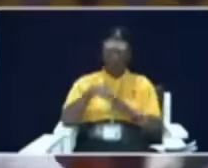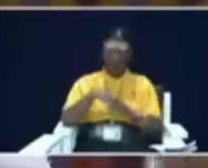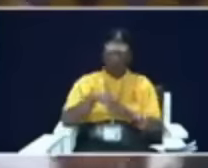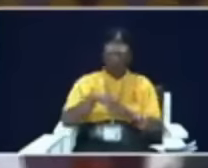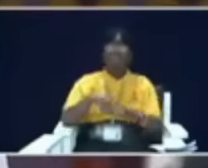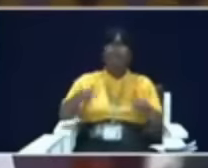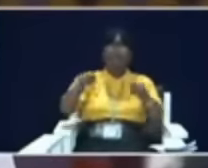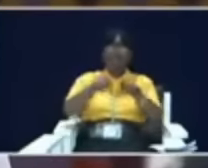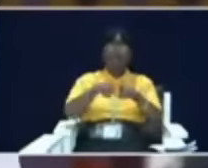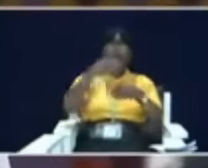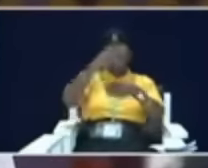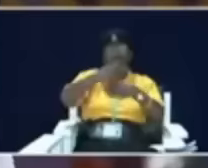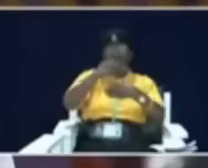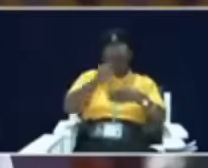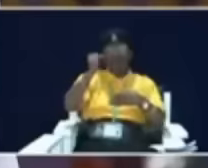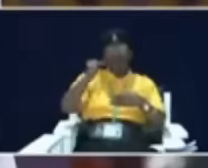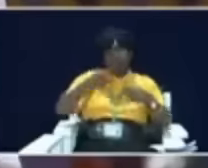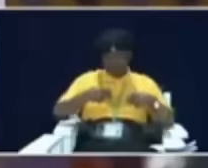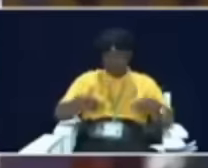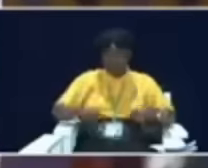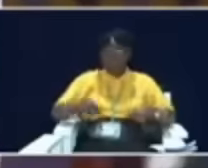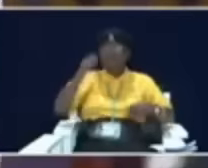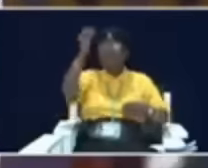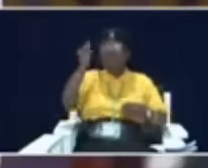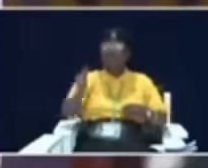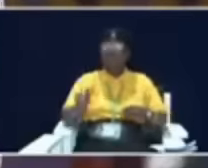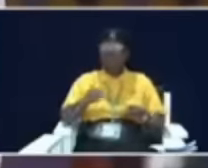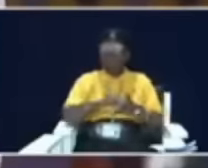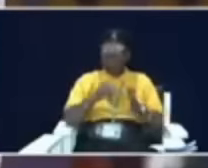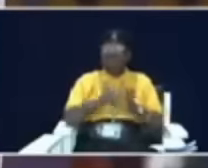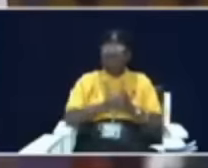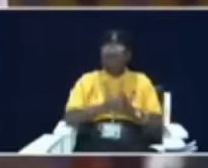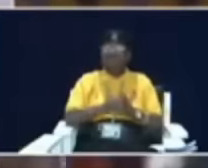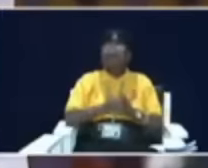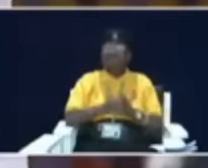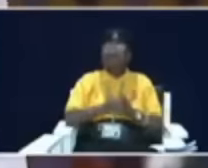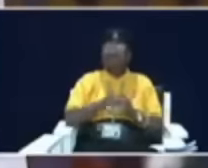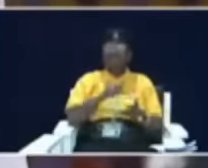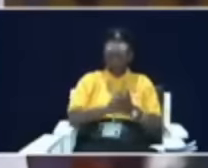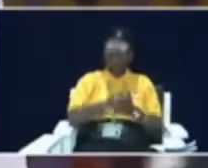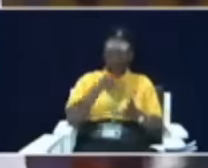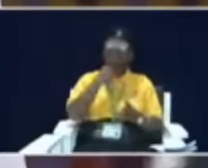So walls basically means that which tells you